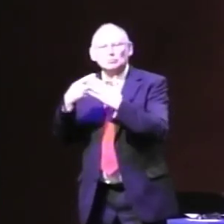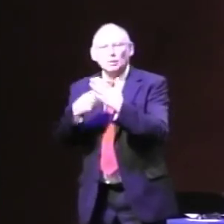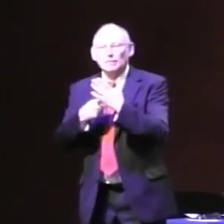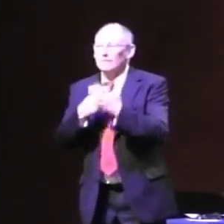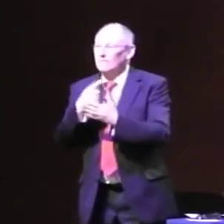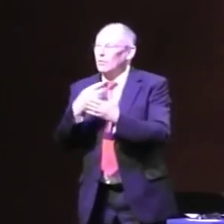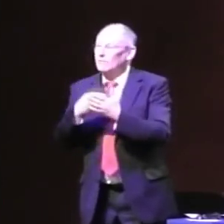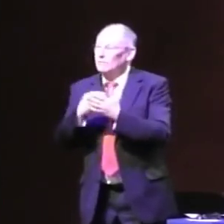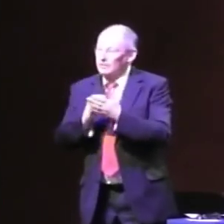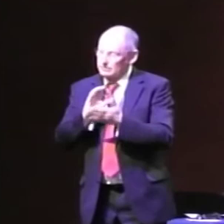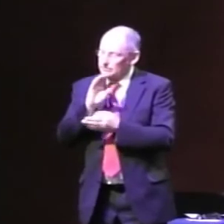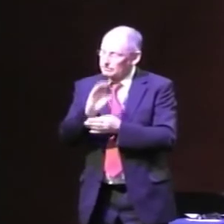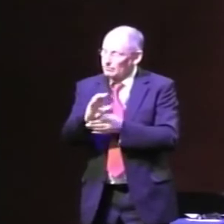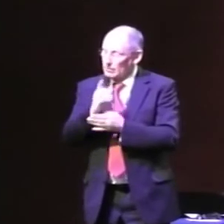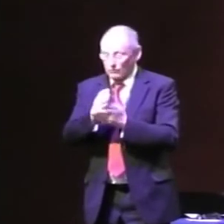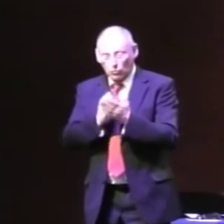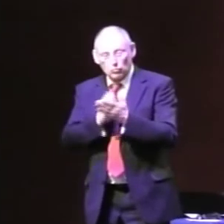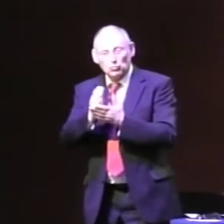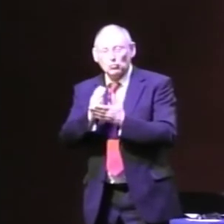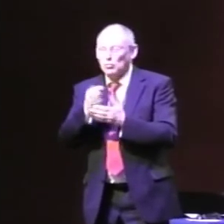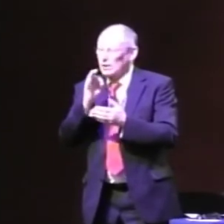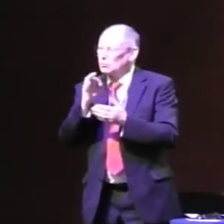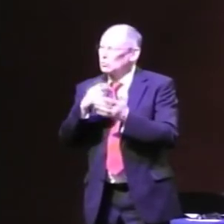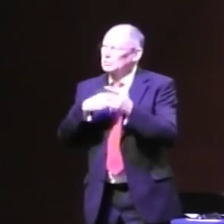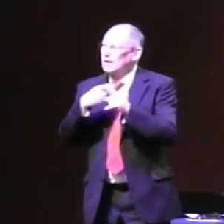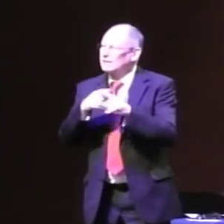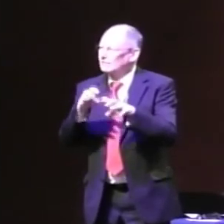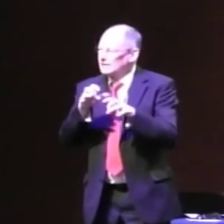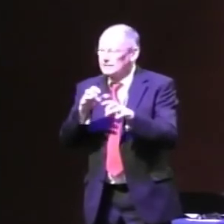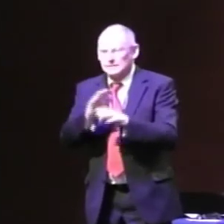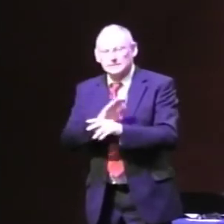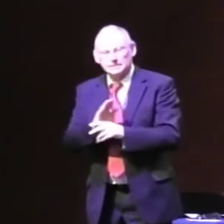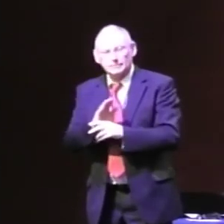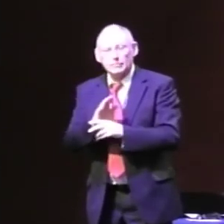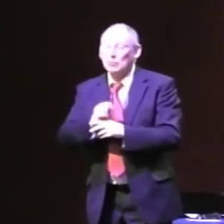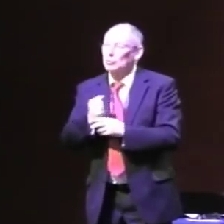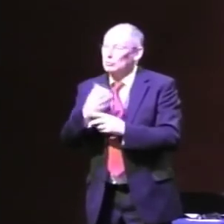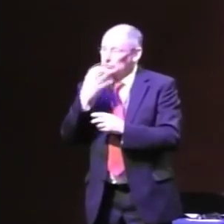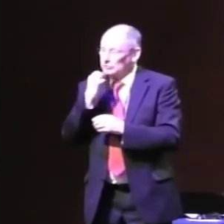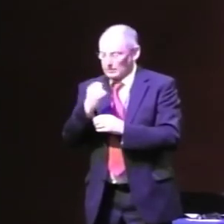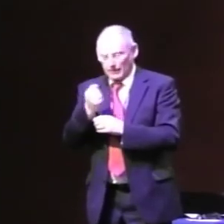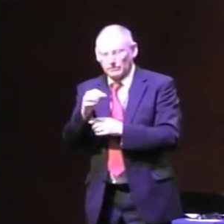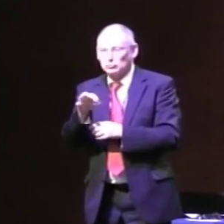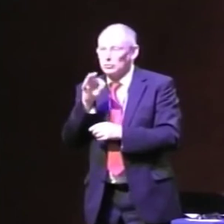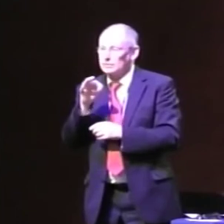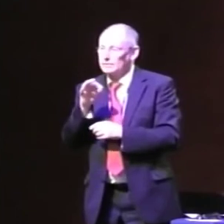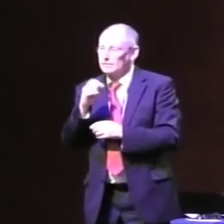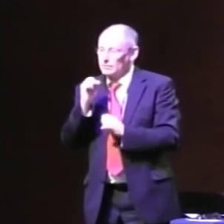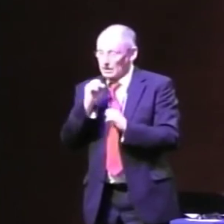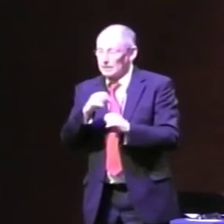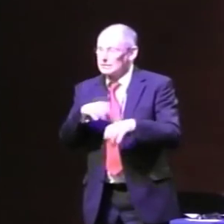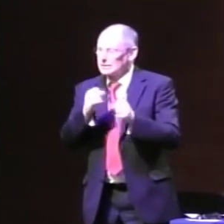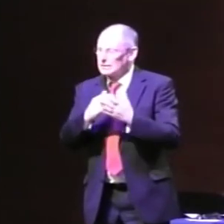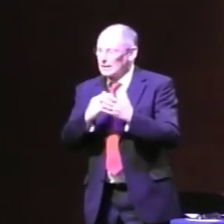government services through continued council tax freezes. Comrades, the Scottish Government has a choice to make, and they start acting